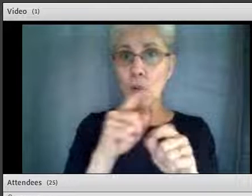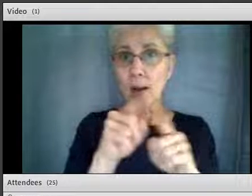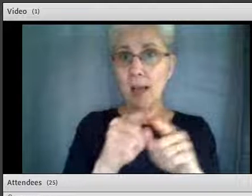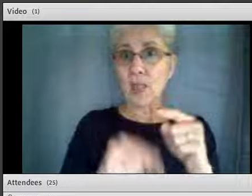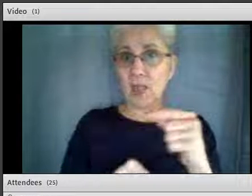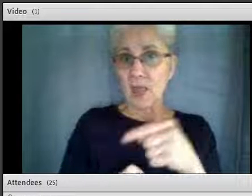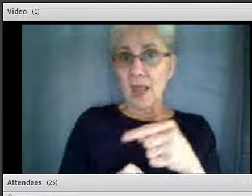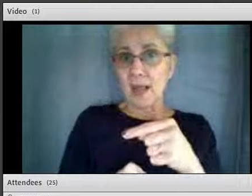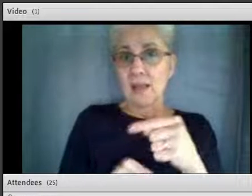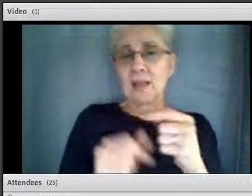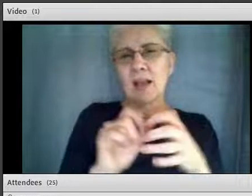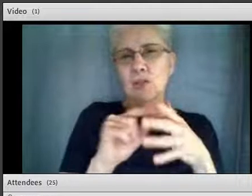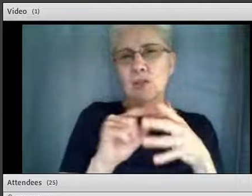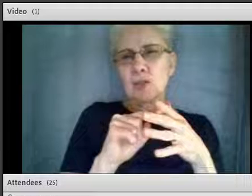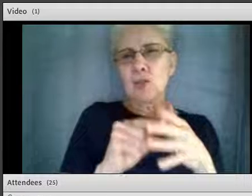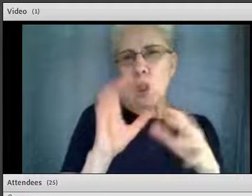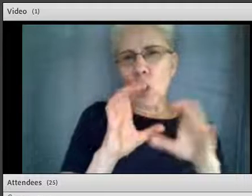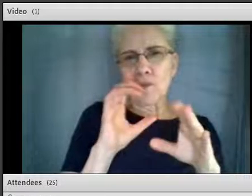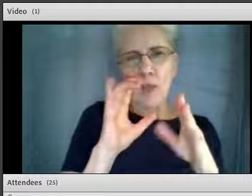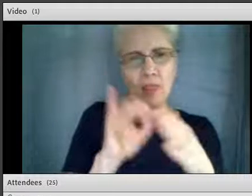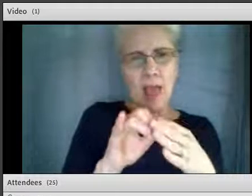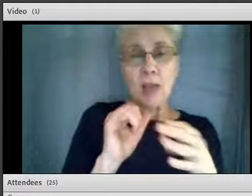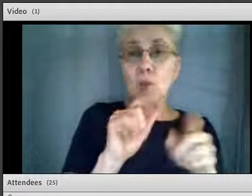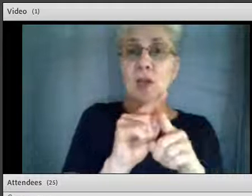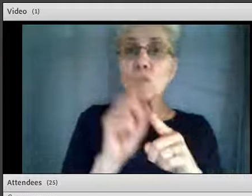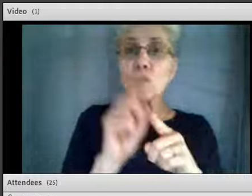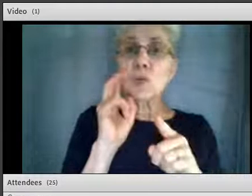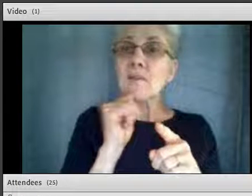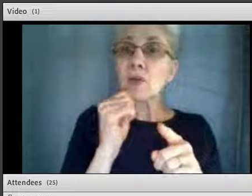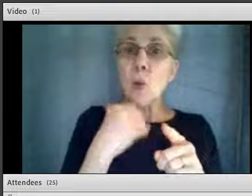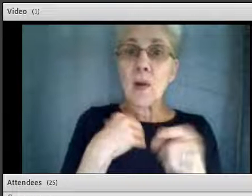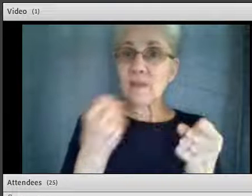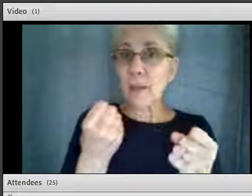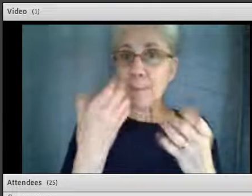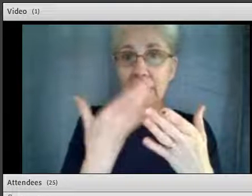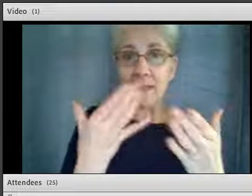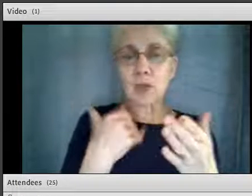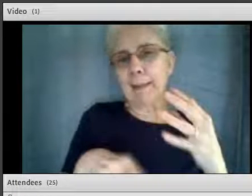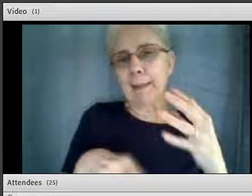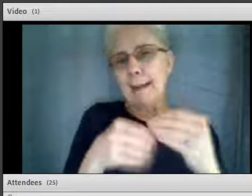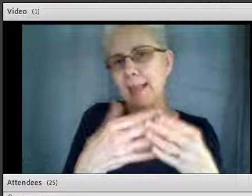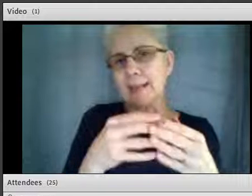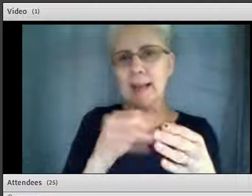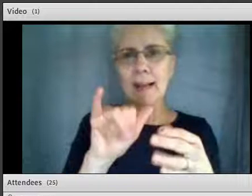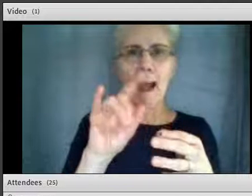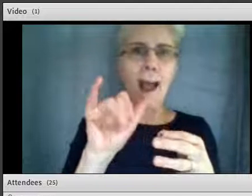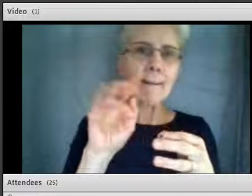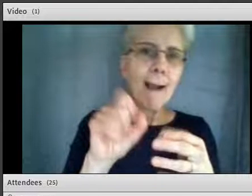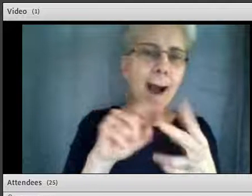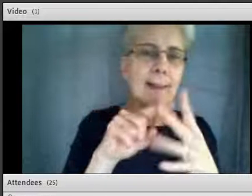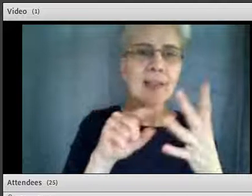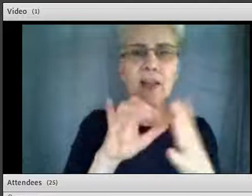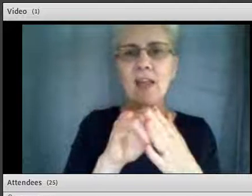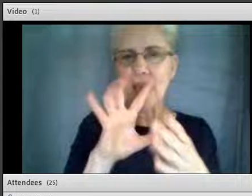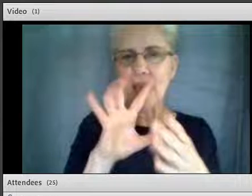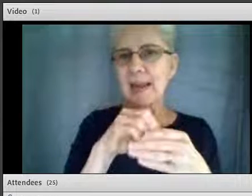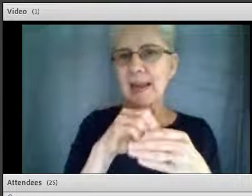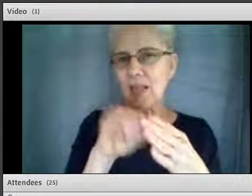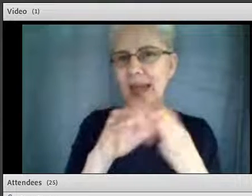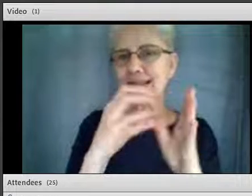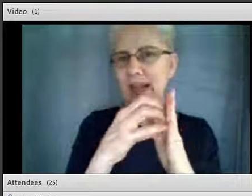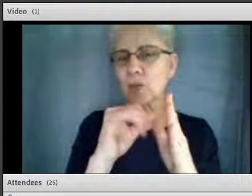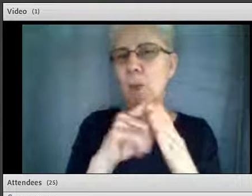it. You can also see if you don't have as many things, you can add stuff like icons and things like that into the section, but you want to kind of keep it simple and make sure